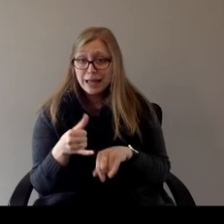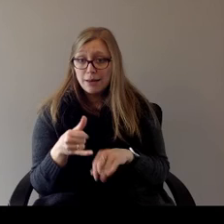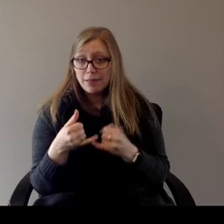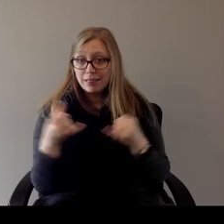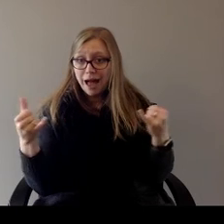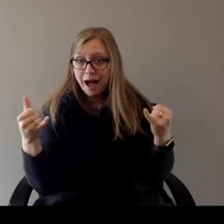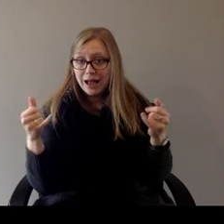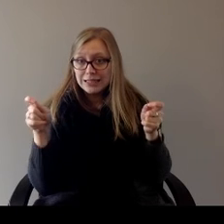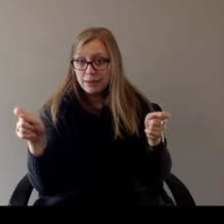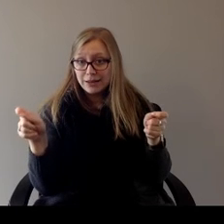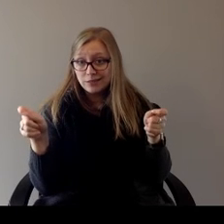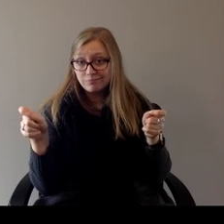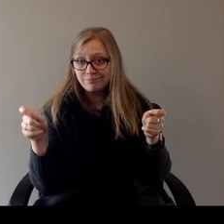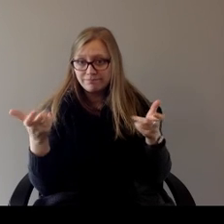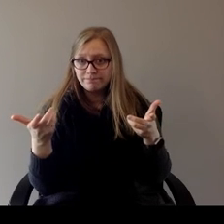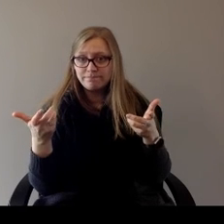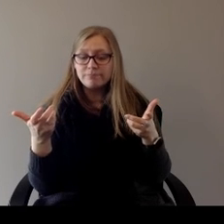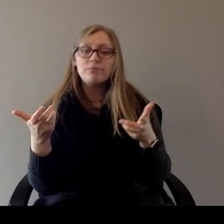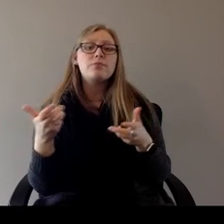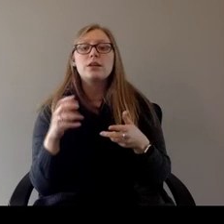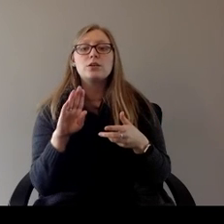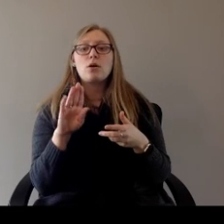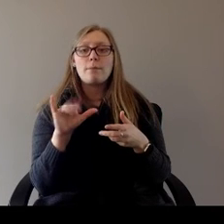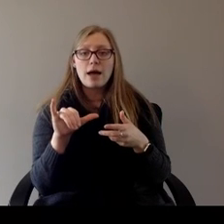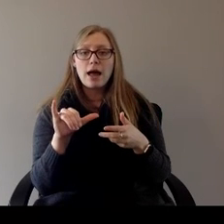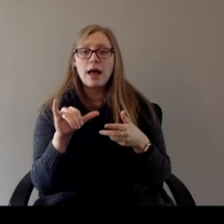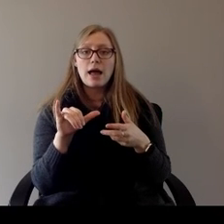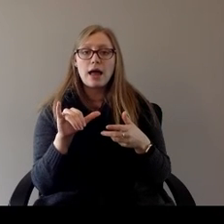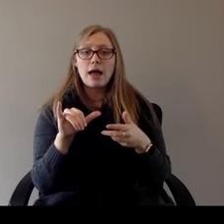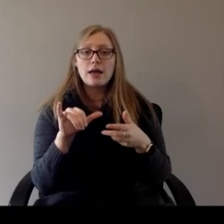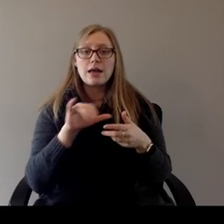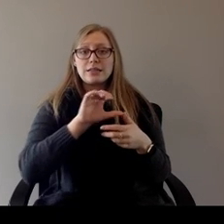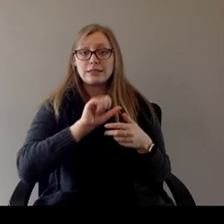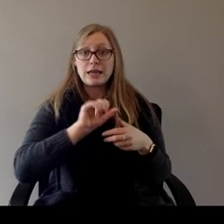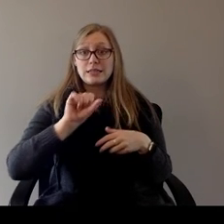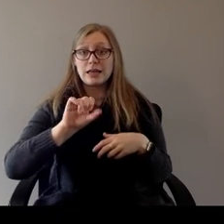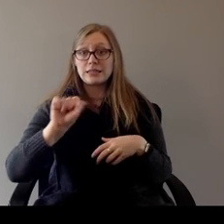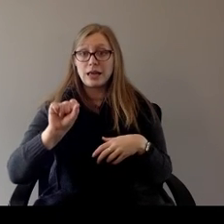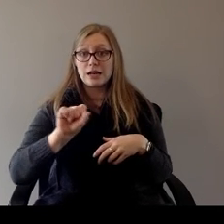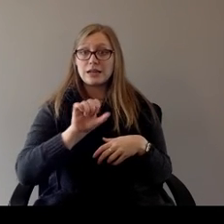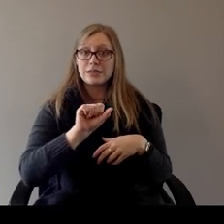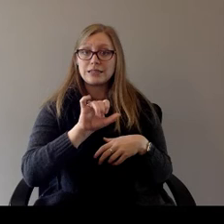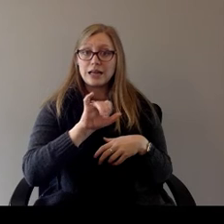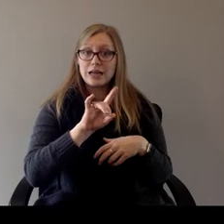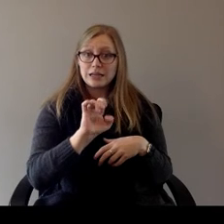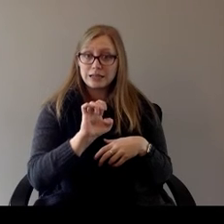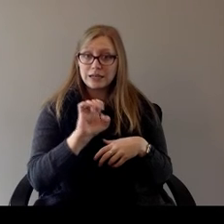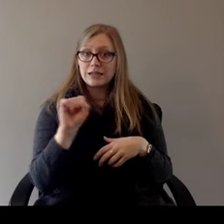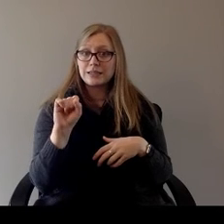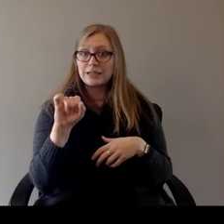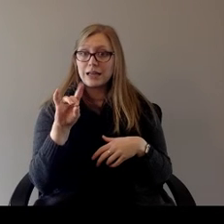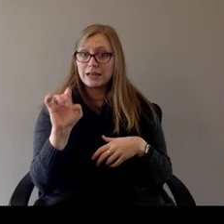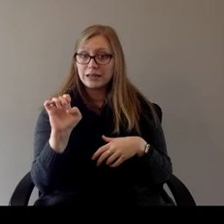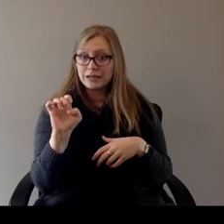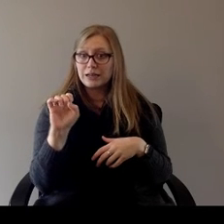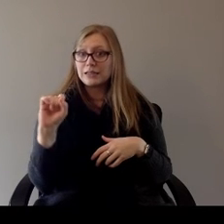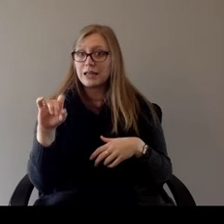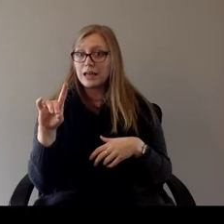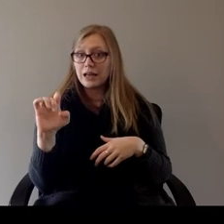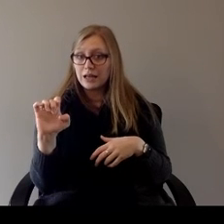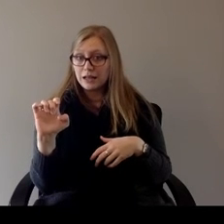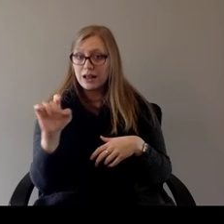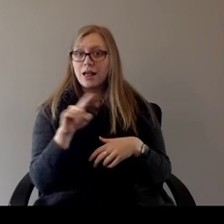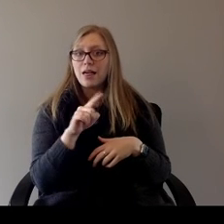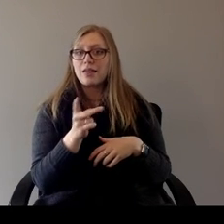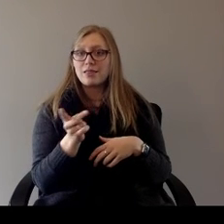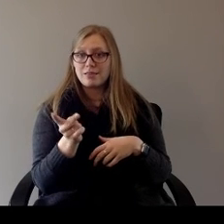so so by side, side, side, these are congruent triangles. Triangle